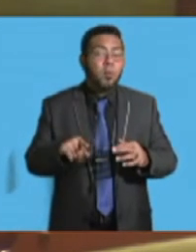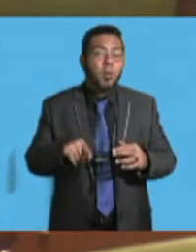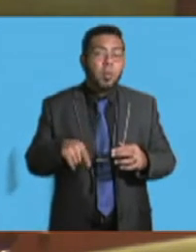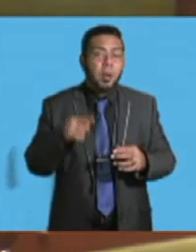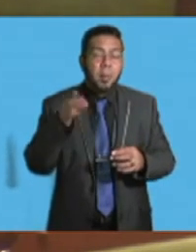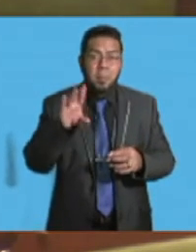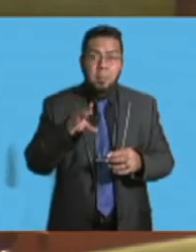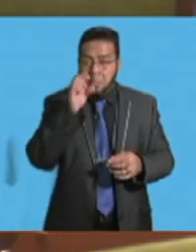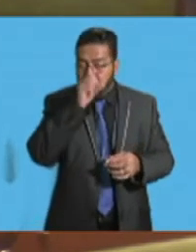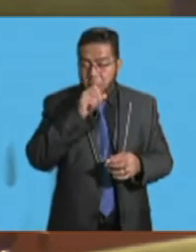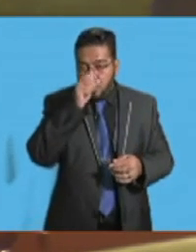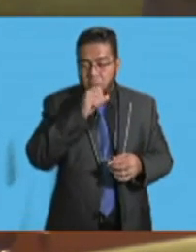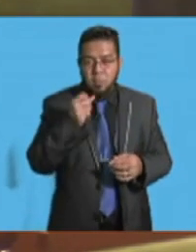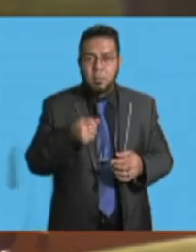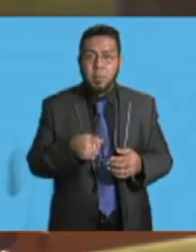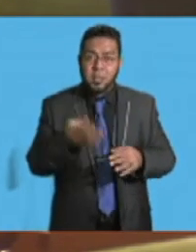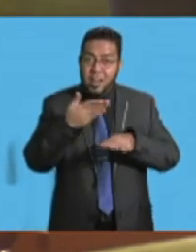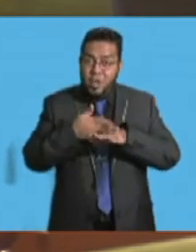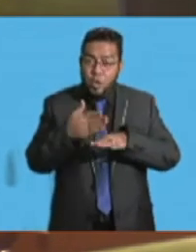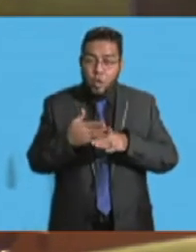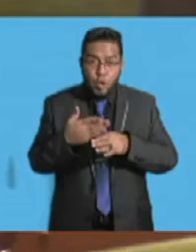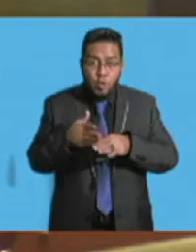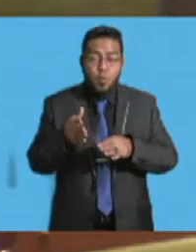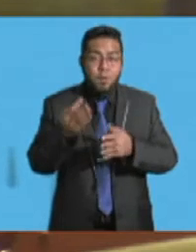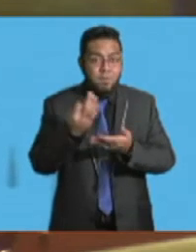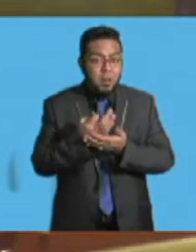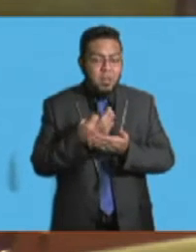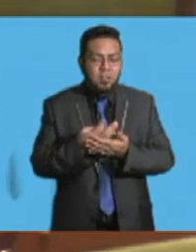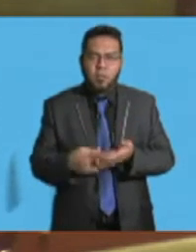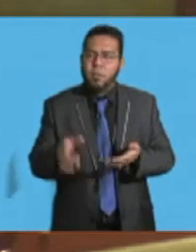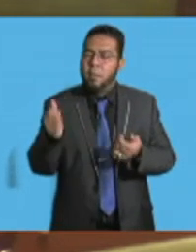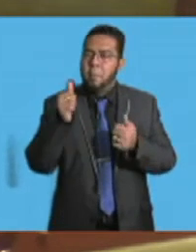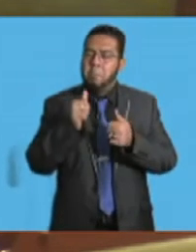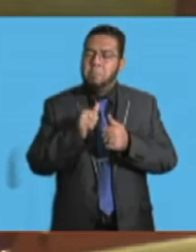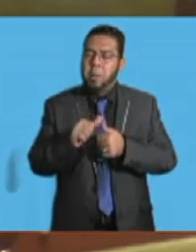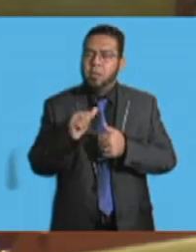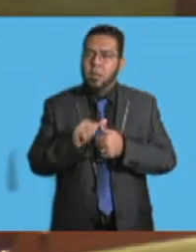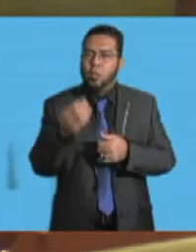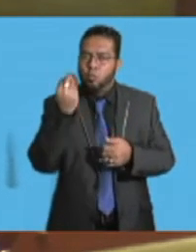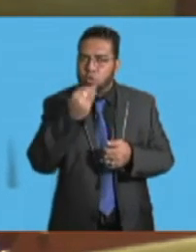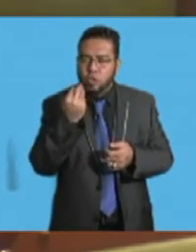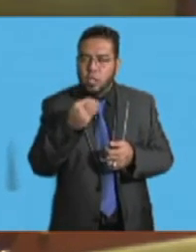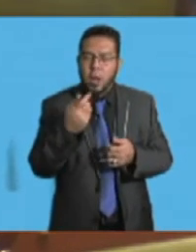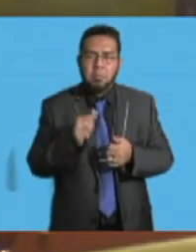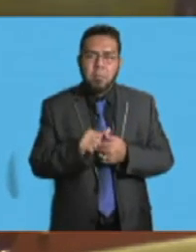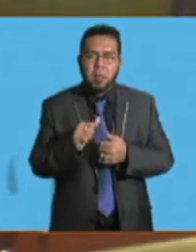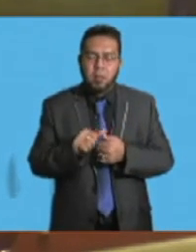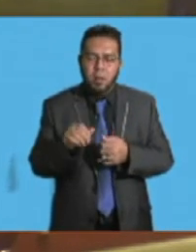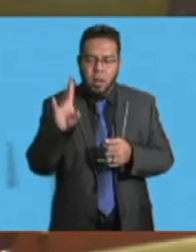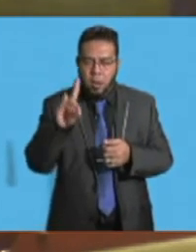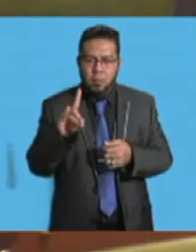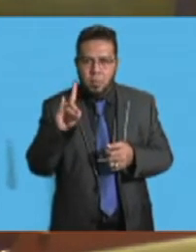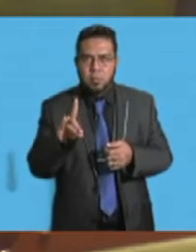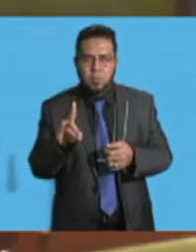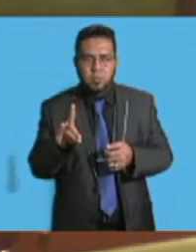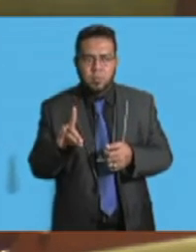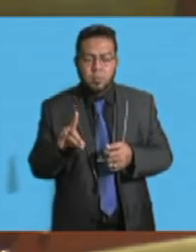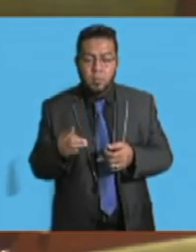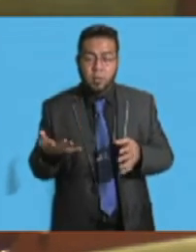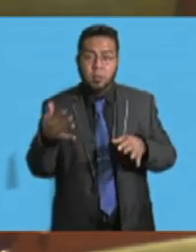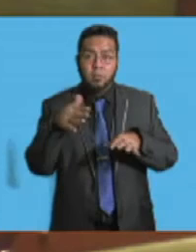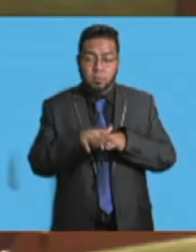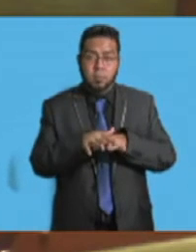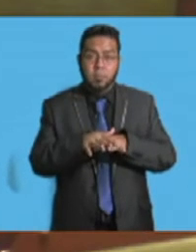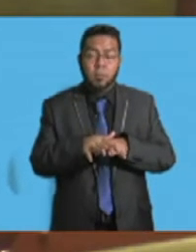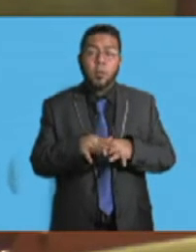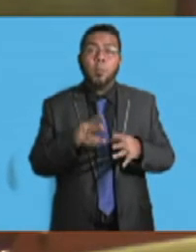certain to make a difference in terms of better nutrition and good dressing weights. The scope of activities will include breed